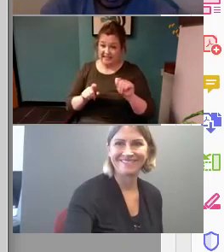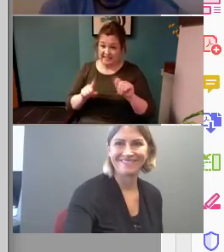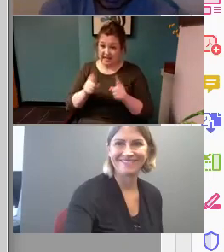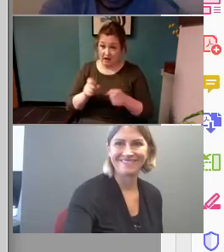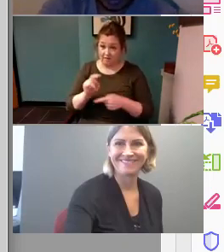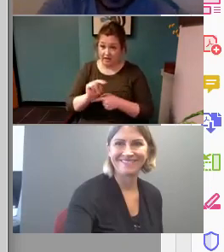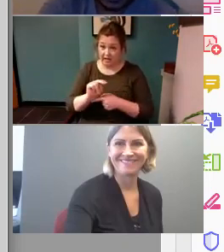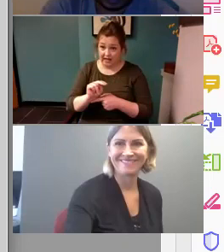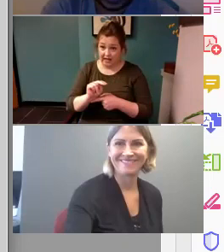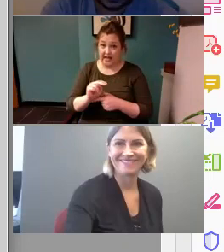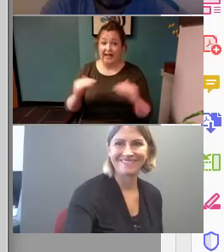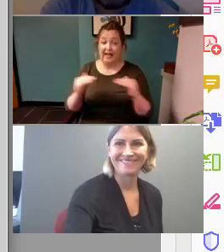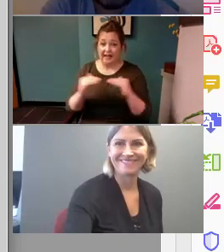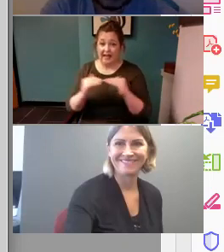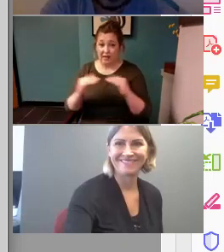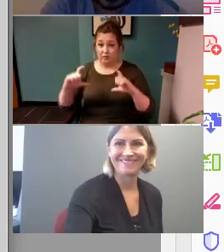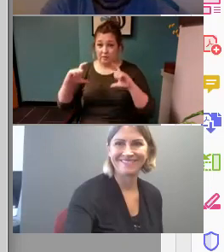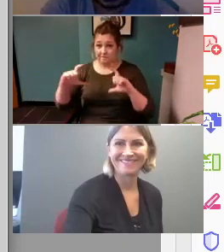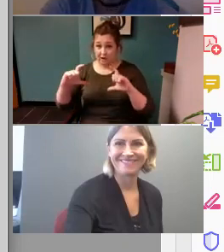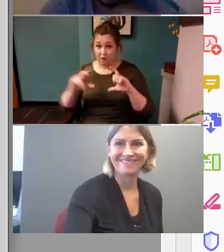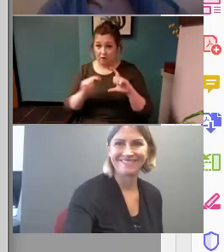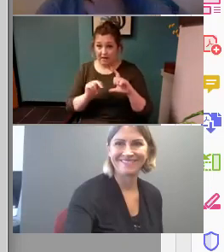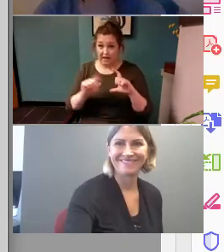is equal to big O of n log n?